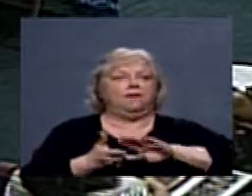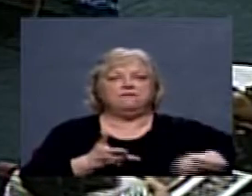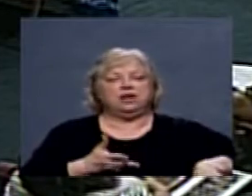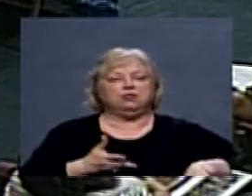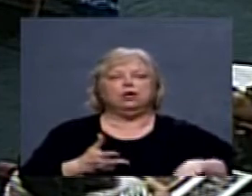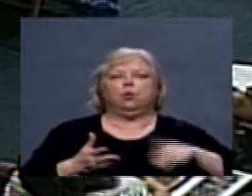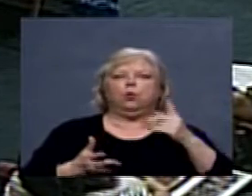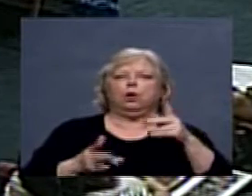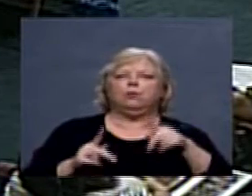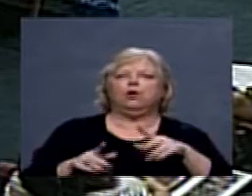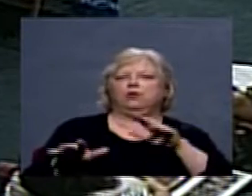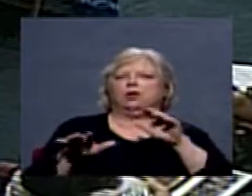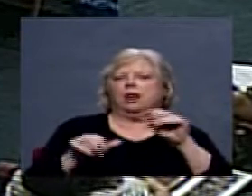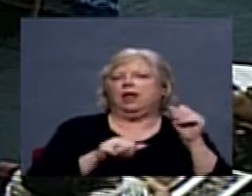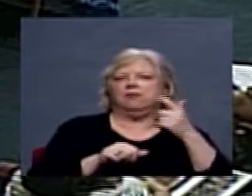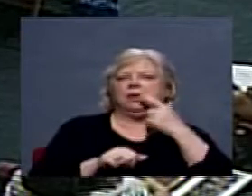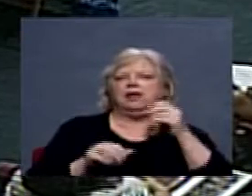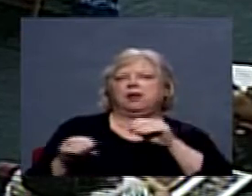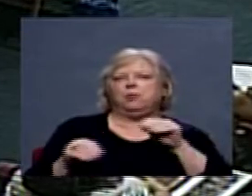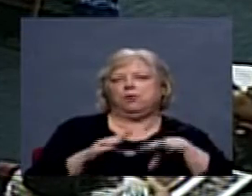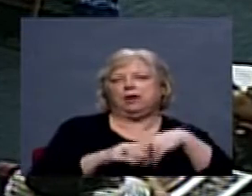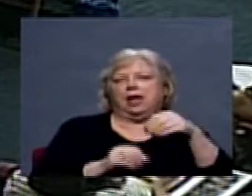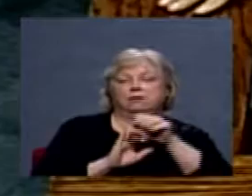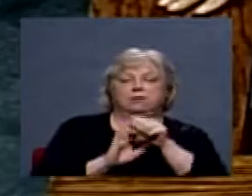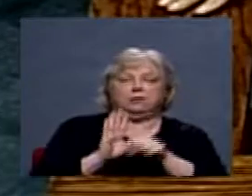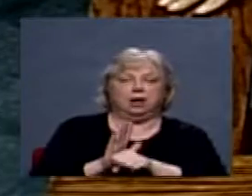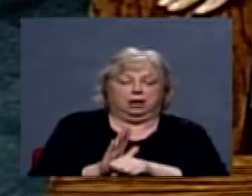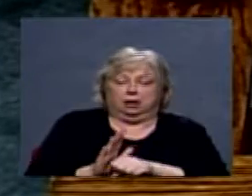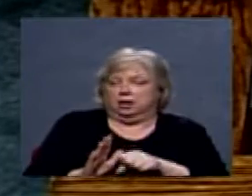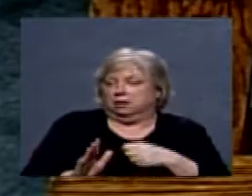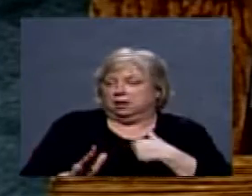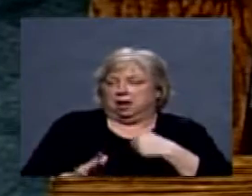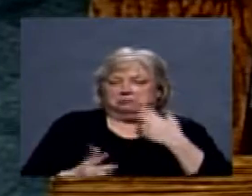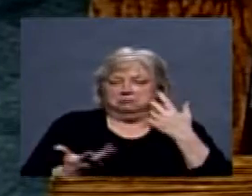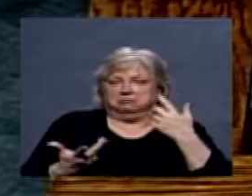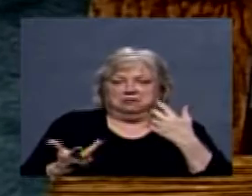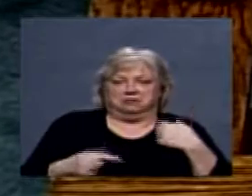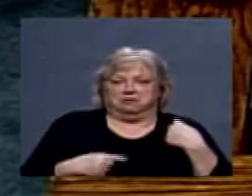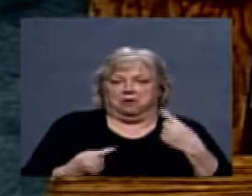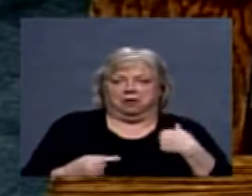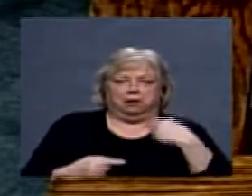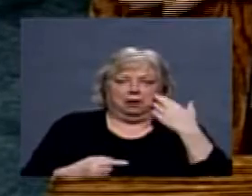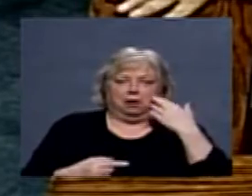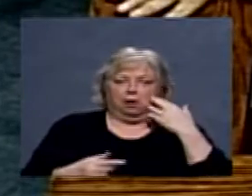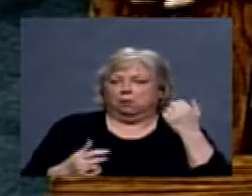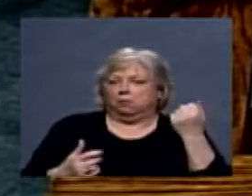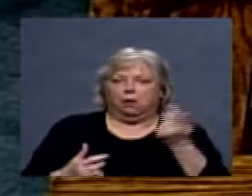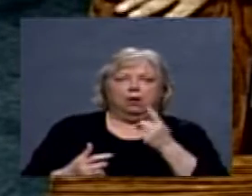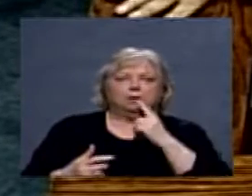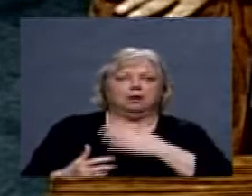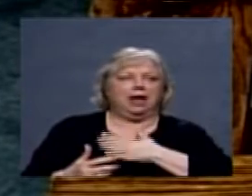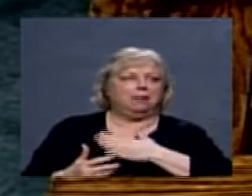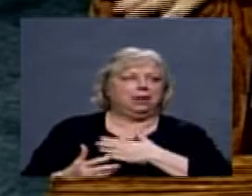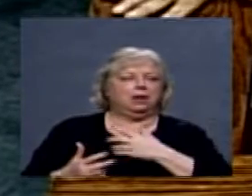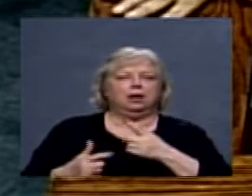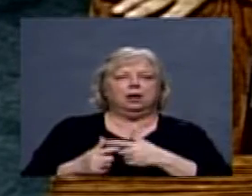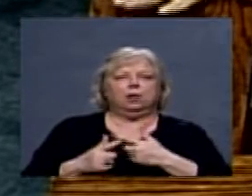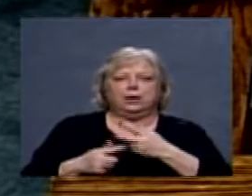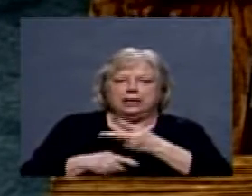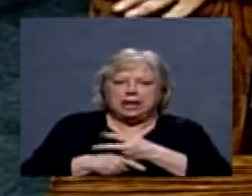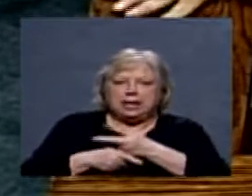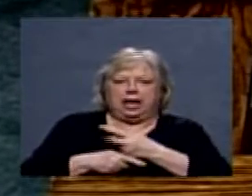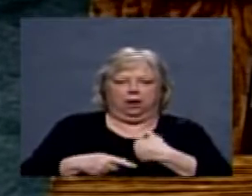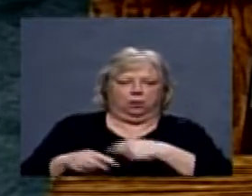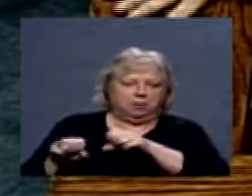leave because they moved out of state. And as far as I know, everybody's happy. We upkeep, we mow, we take care